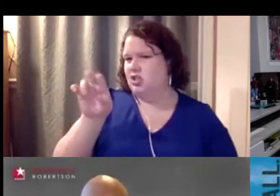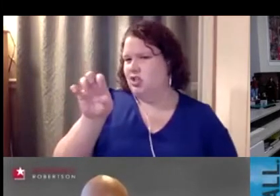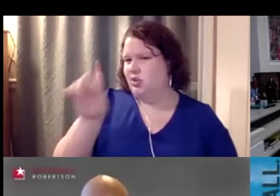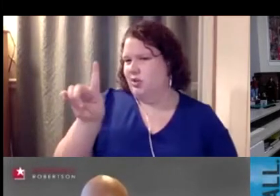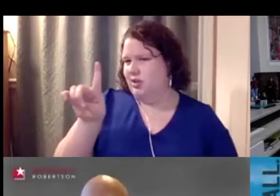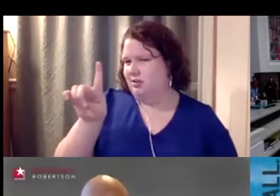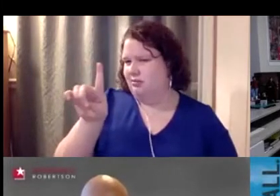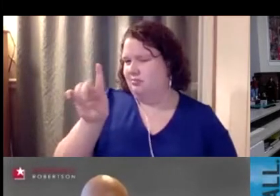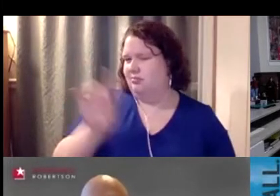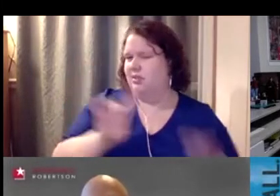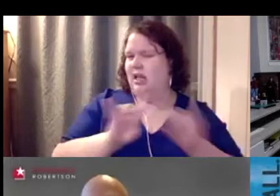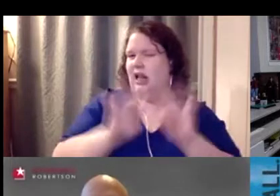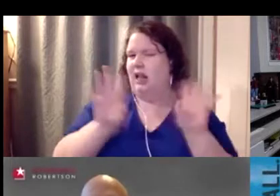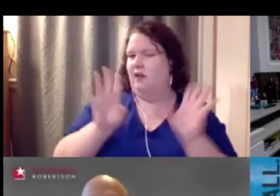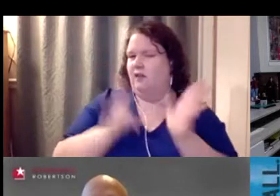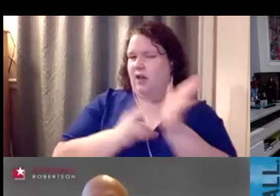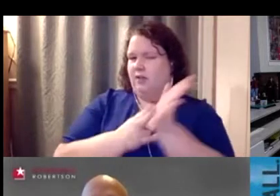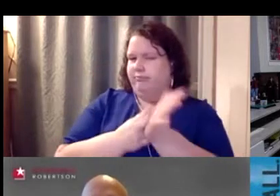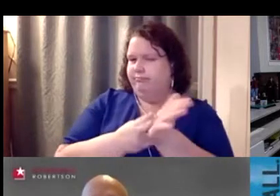we